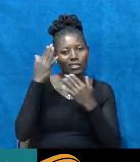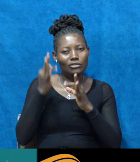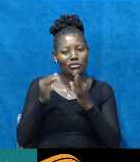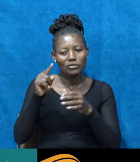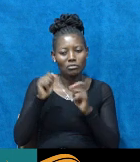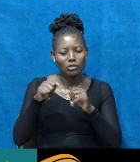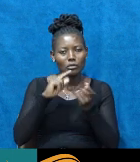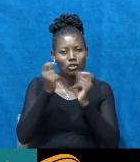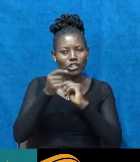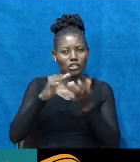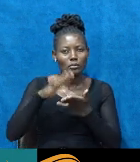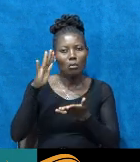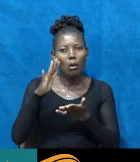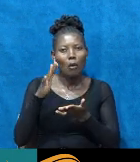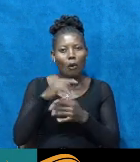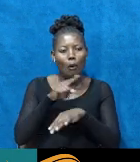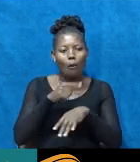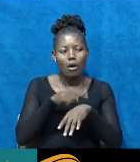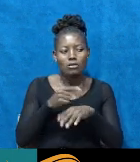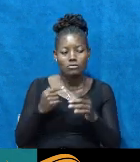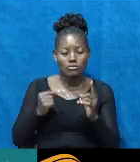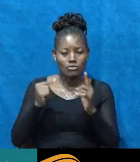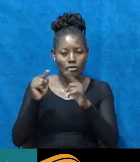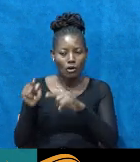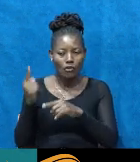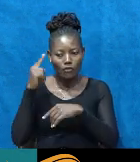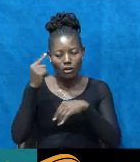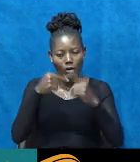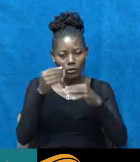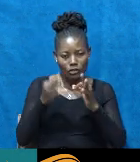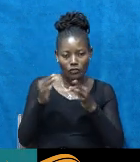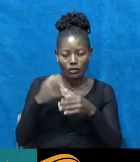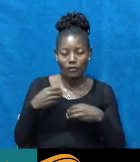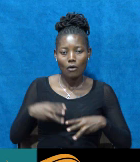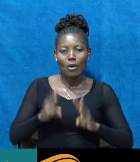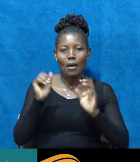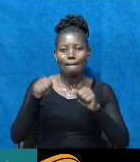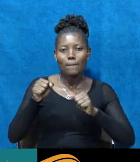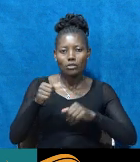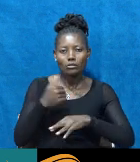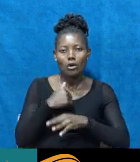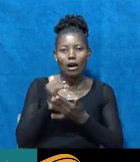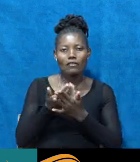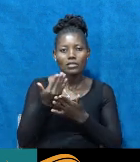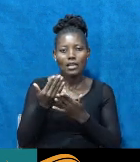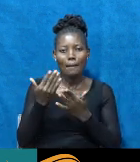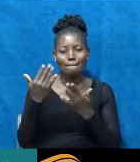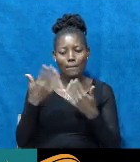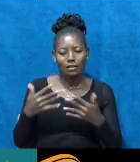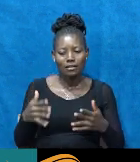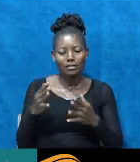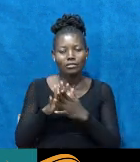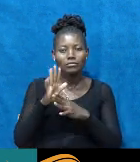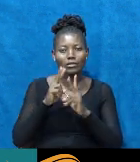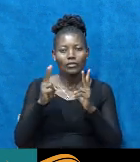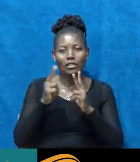change much when they're just approaching competition. So if there's a way you can reach out and have some materials, would be